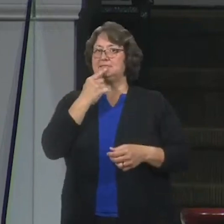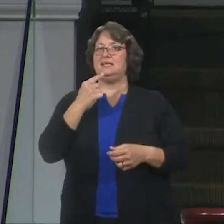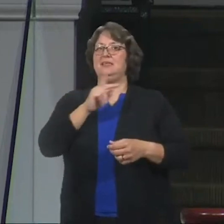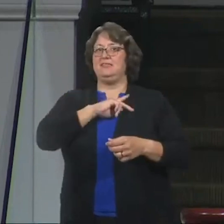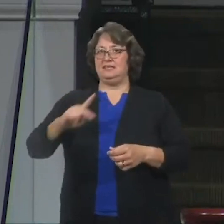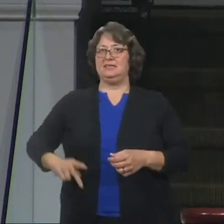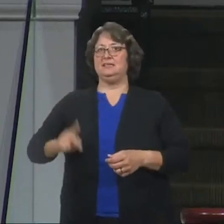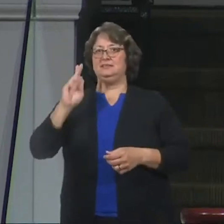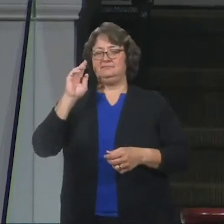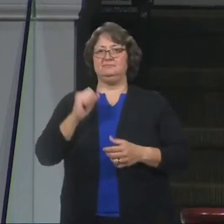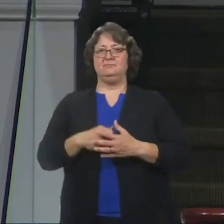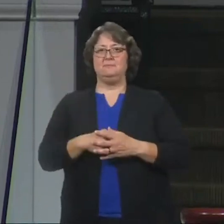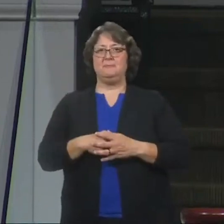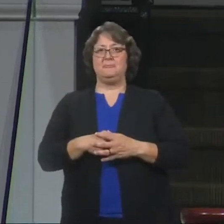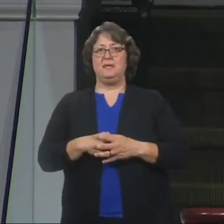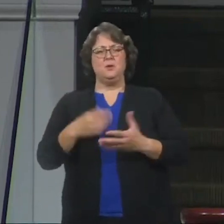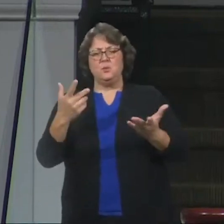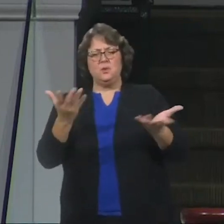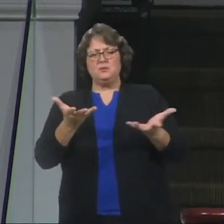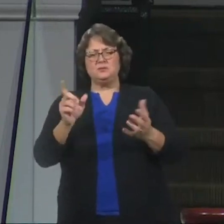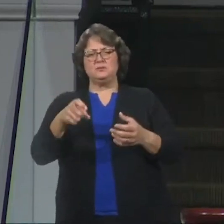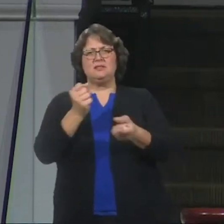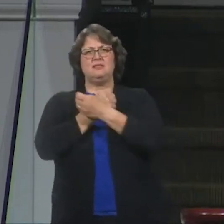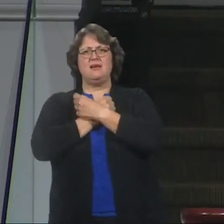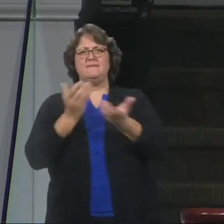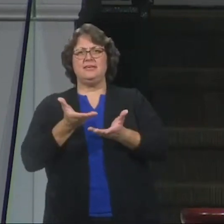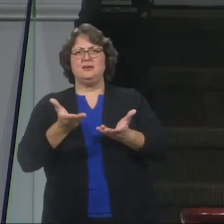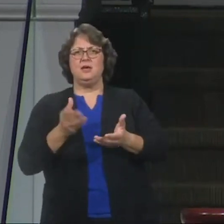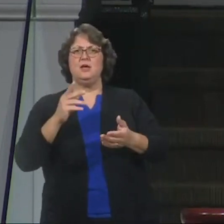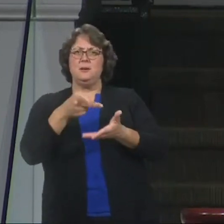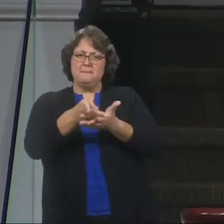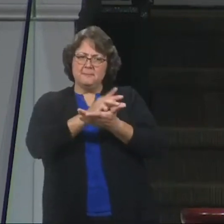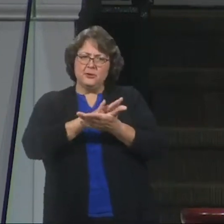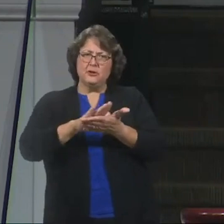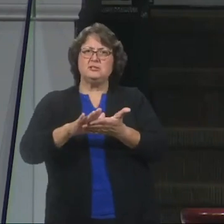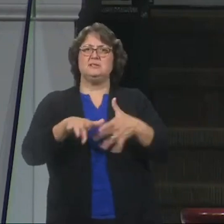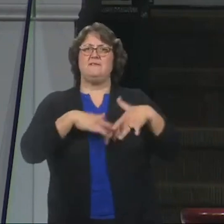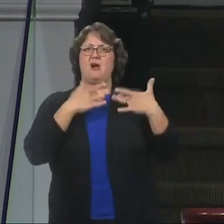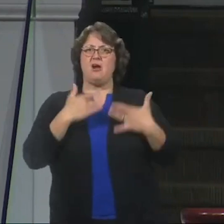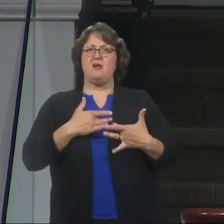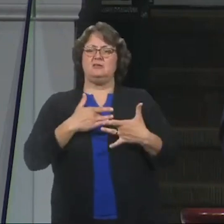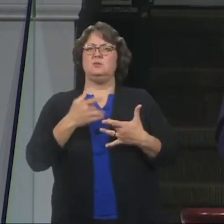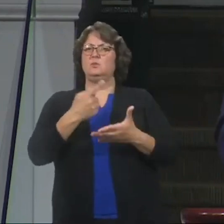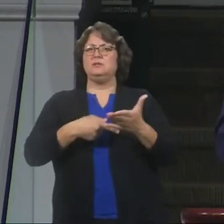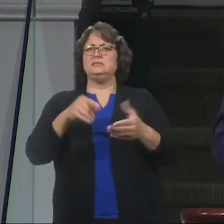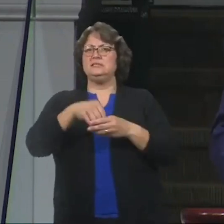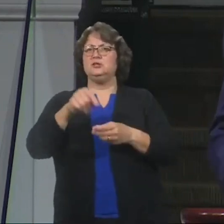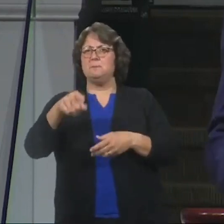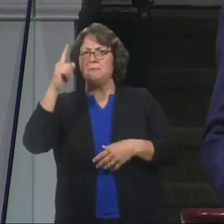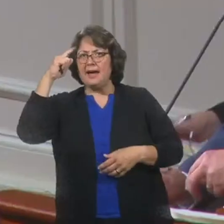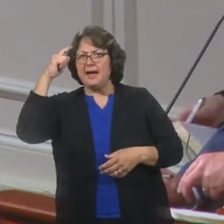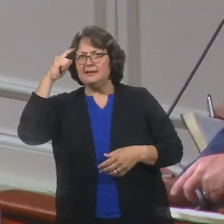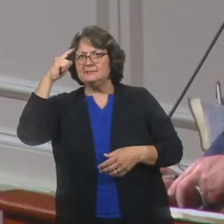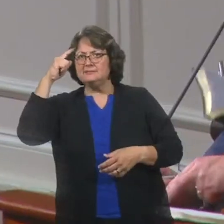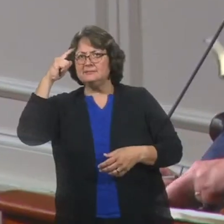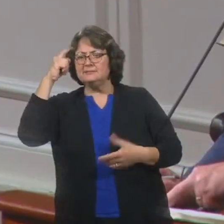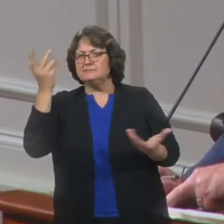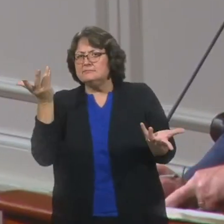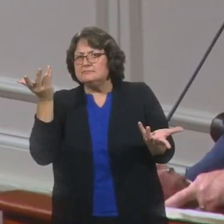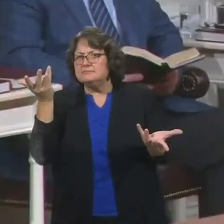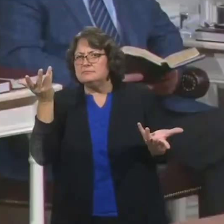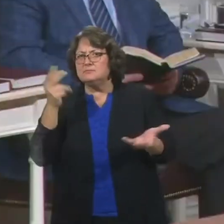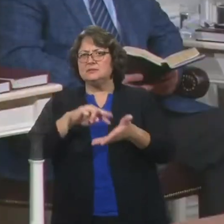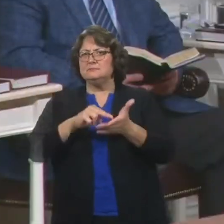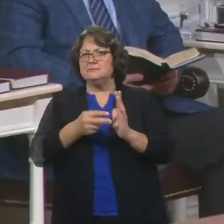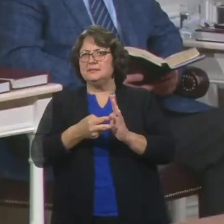So what are we supposed to love there? What do you think pureness of heart? What comes to your mind when you think about pureness of heart? Anybody have an idea?